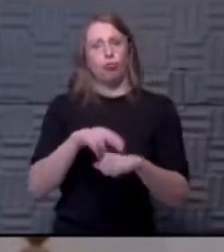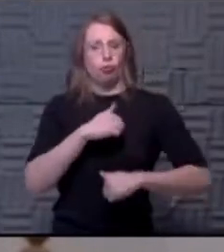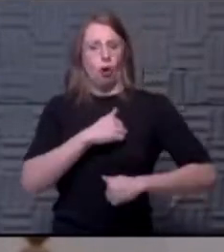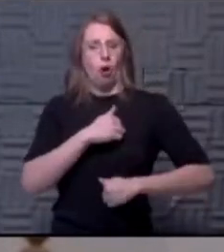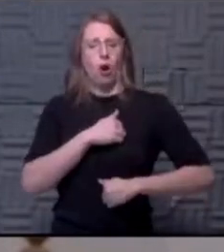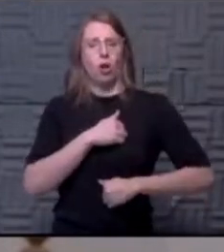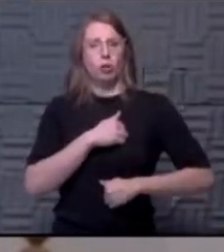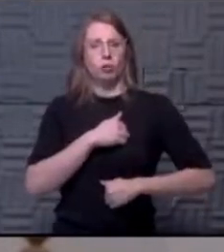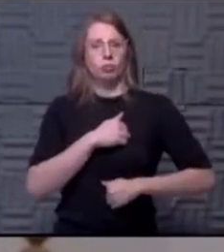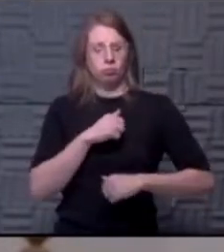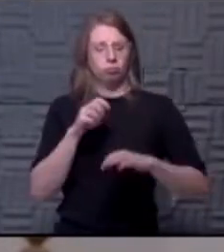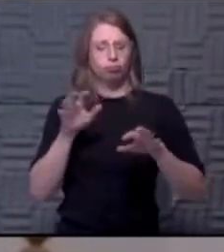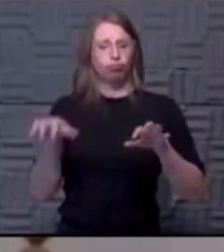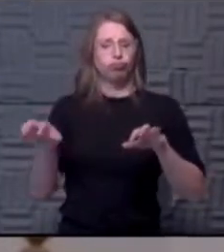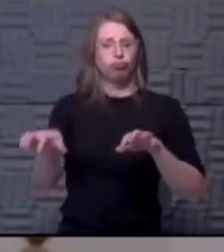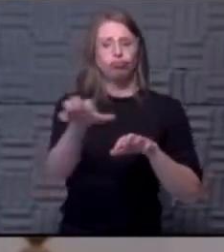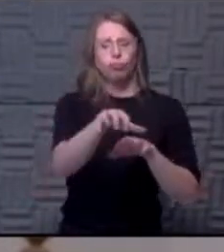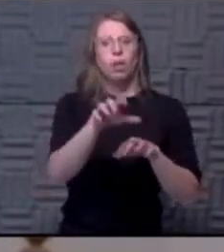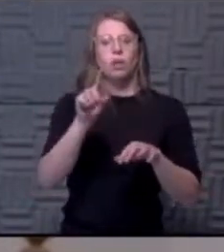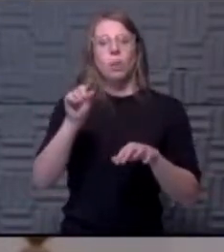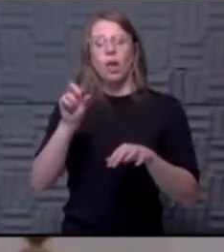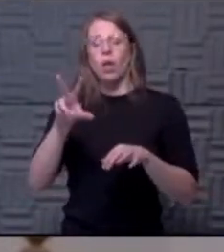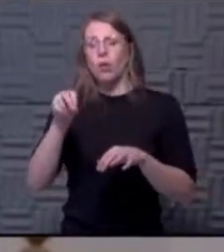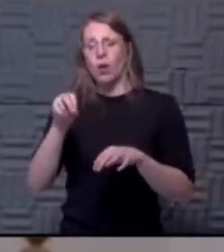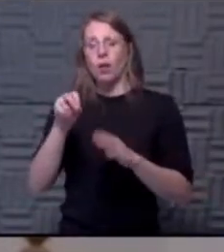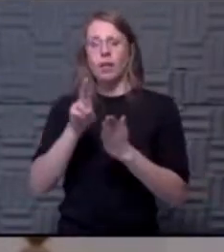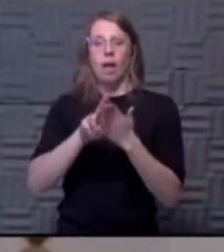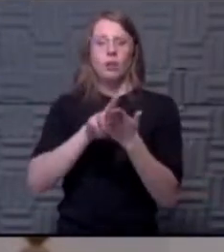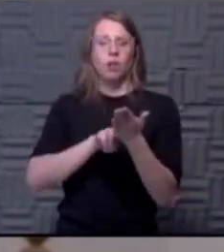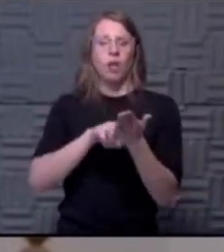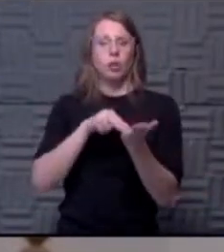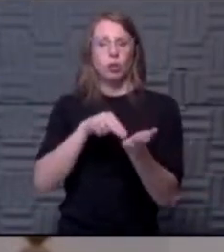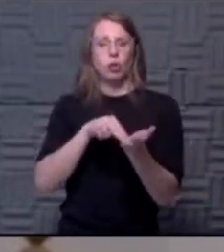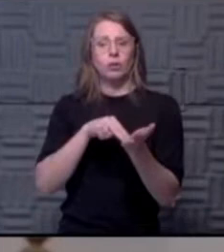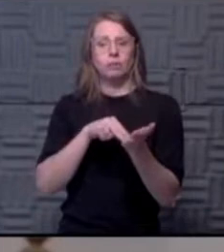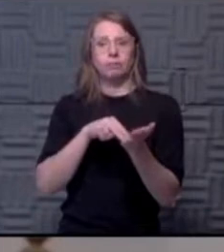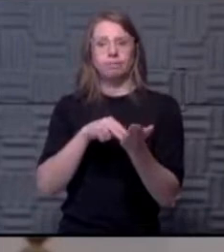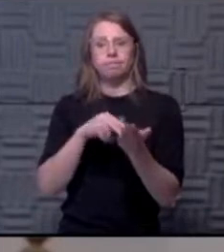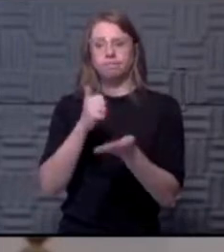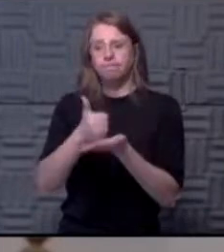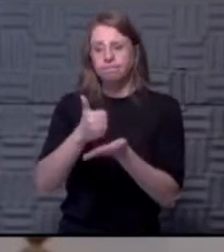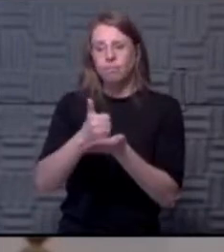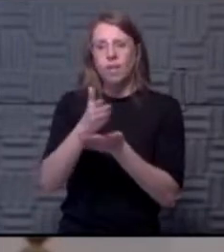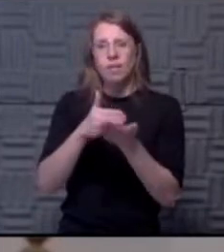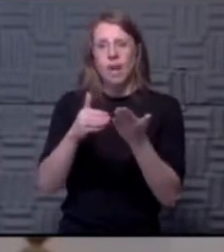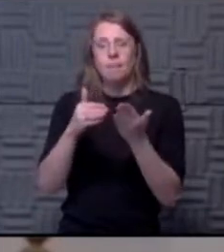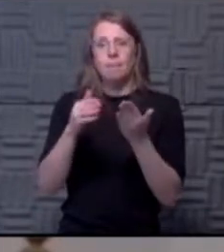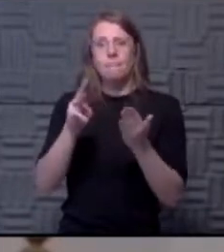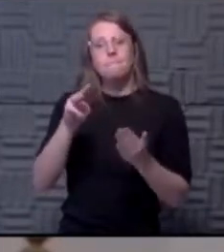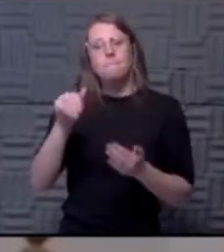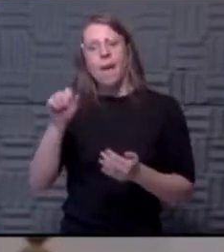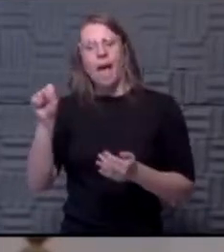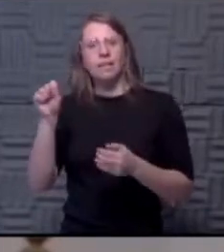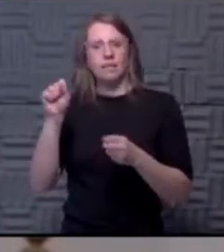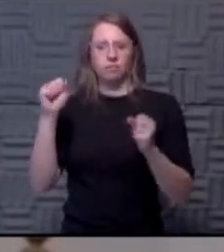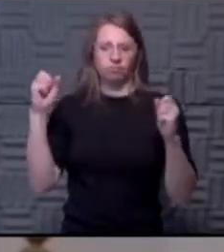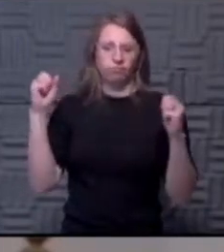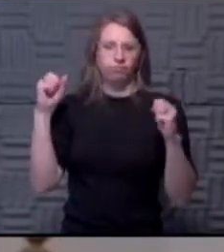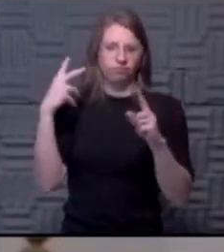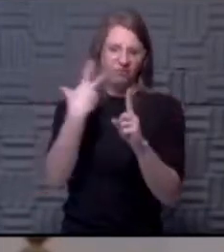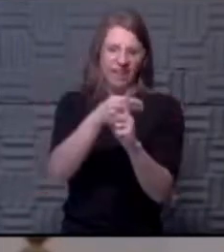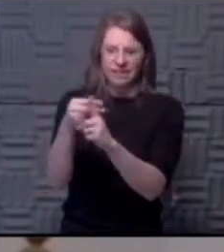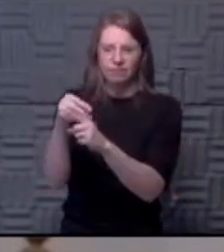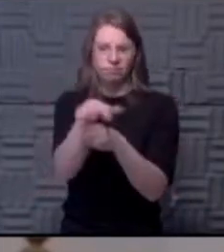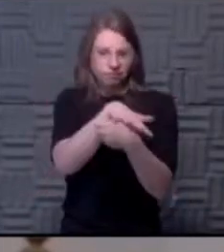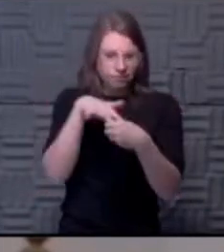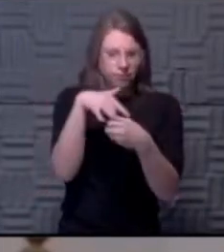We bring on sometimes 20 to 30 contract nurses a day to assist some of the mass vaccinations settings. And we're trying to